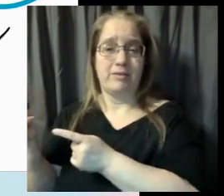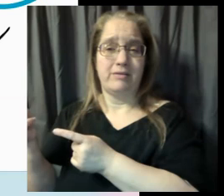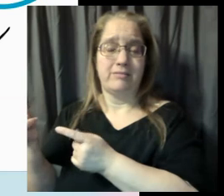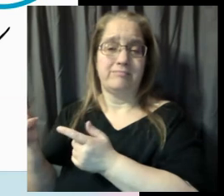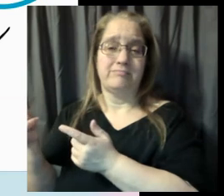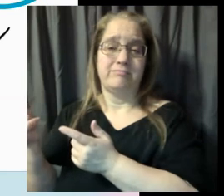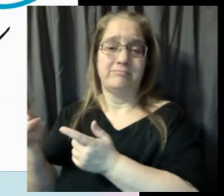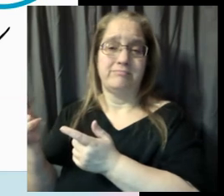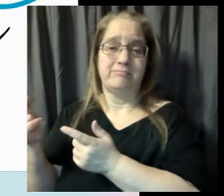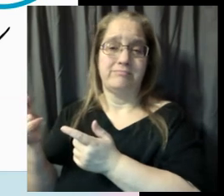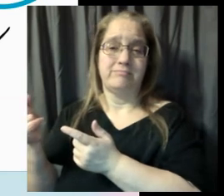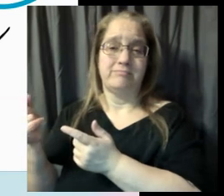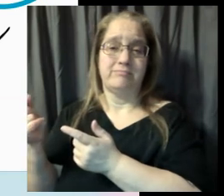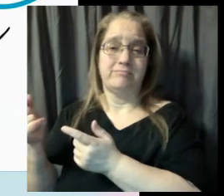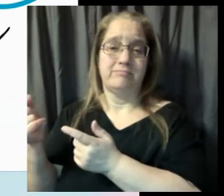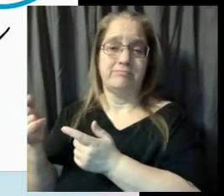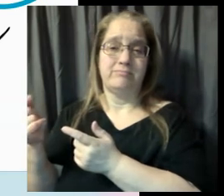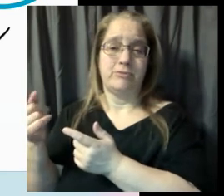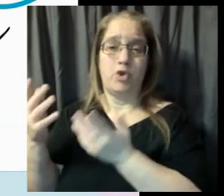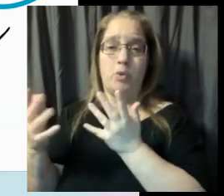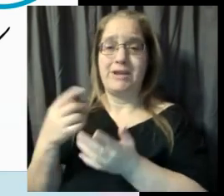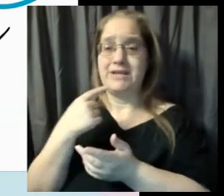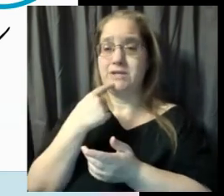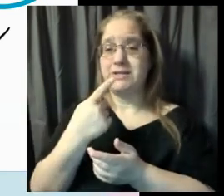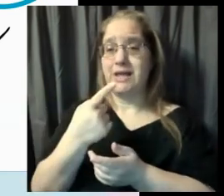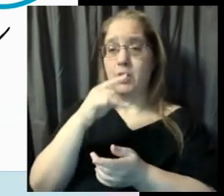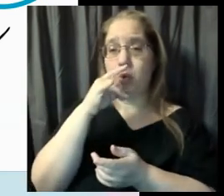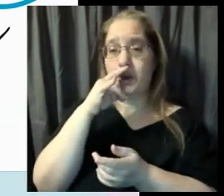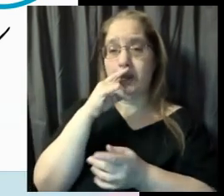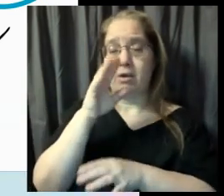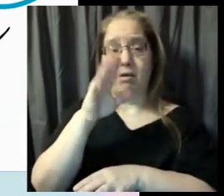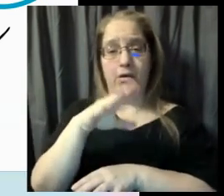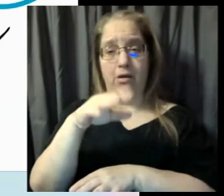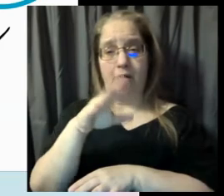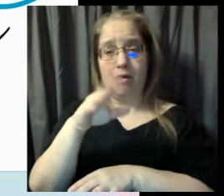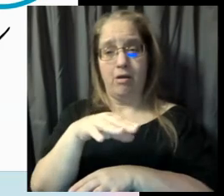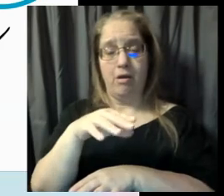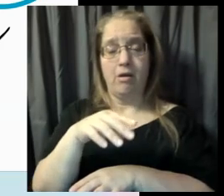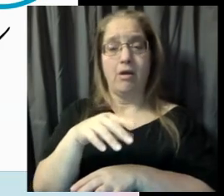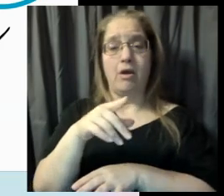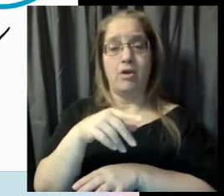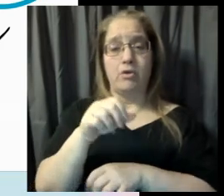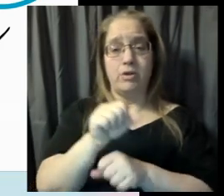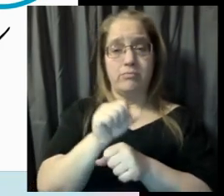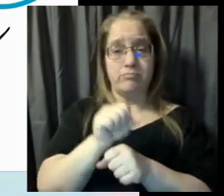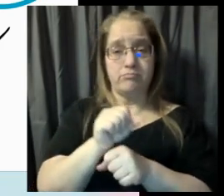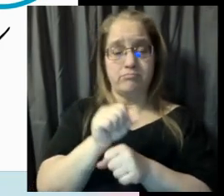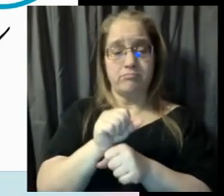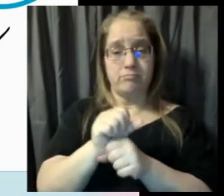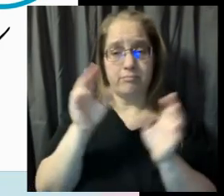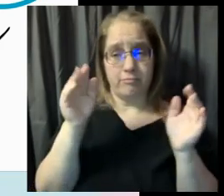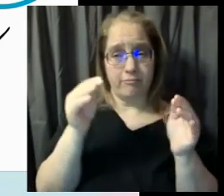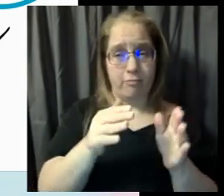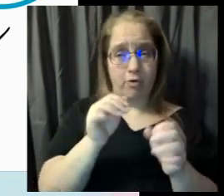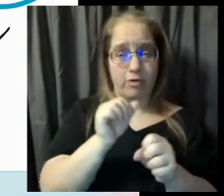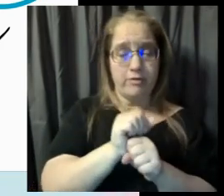be important to give your child some feedback verbally or visually to, hey, come on, remain on this task and stay on task and